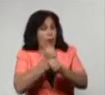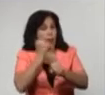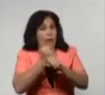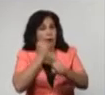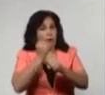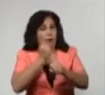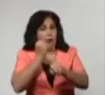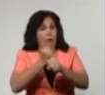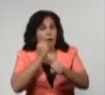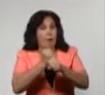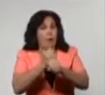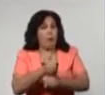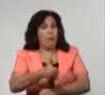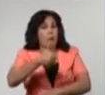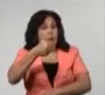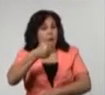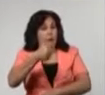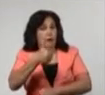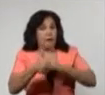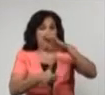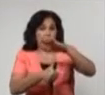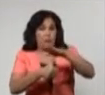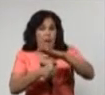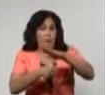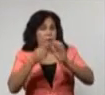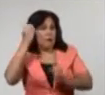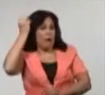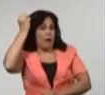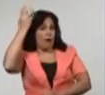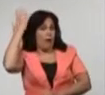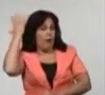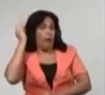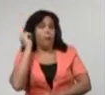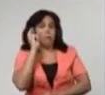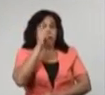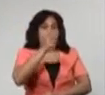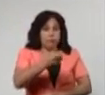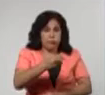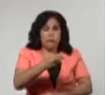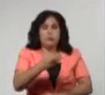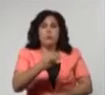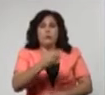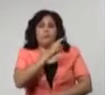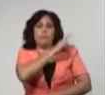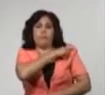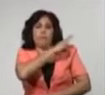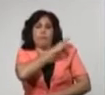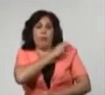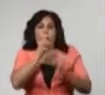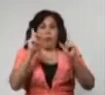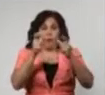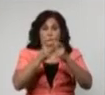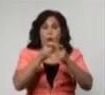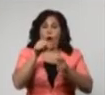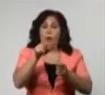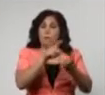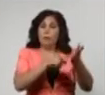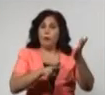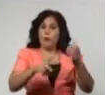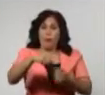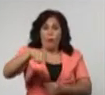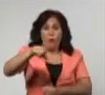85 patients in our country since the beginning of the pandemic, for a case fatality rate